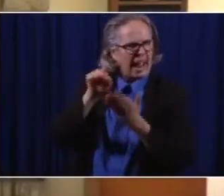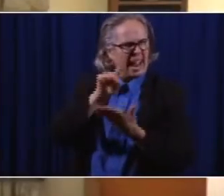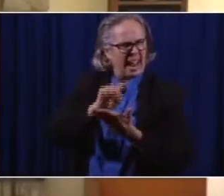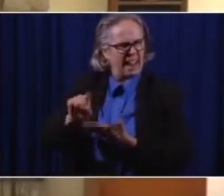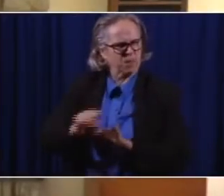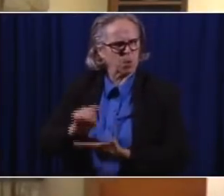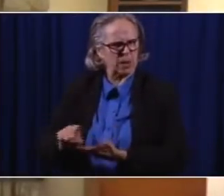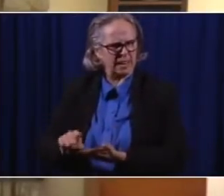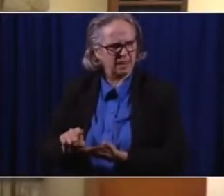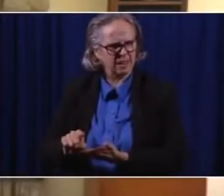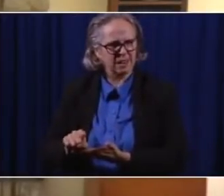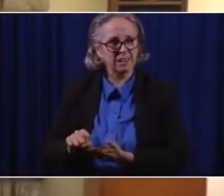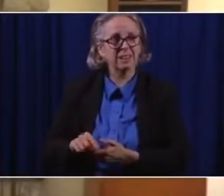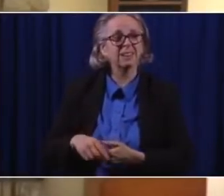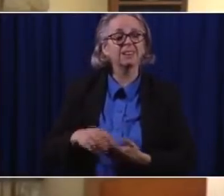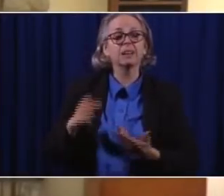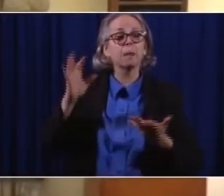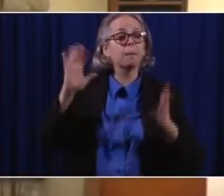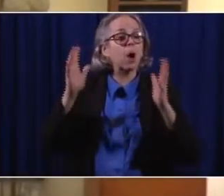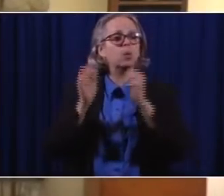5-year average to that date.